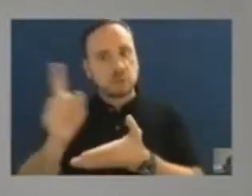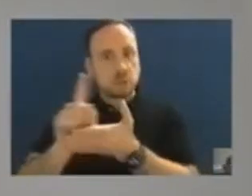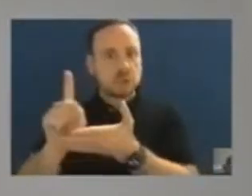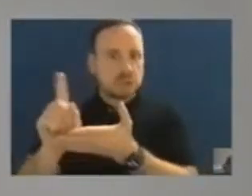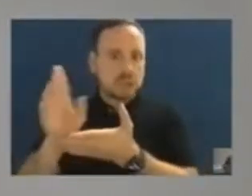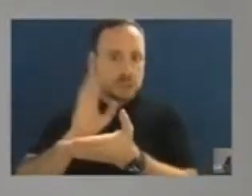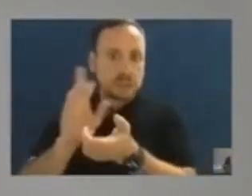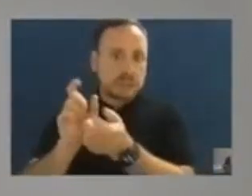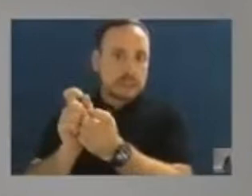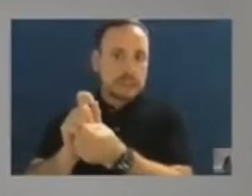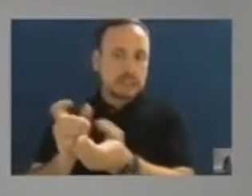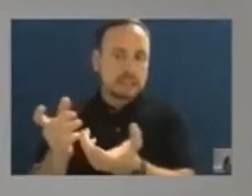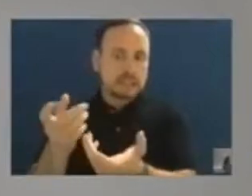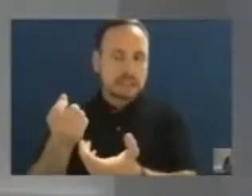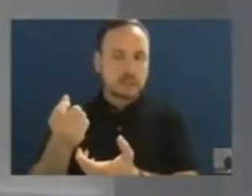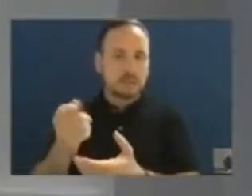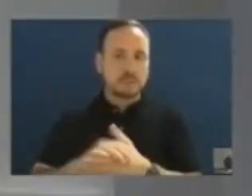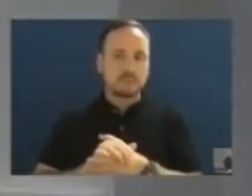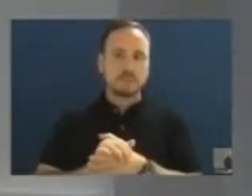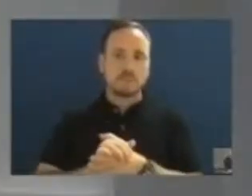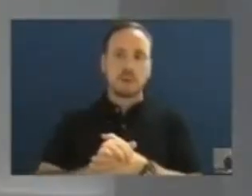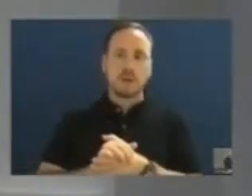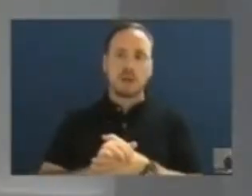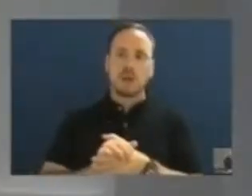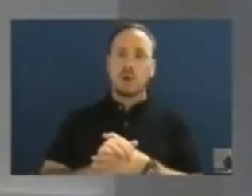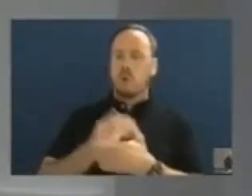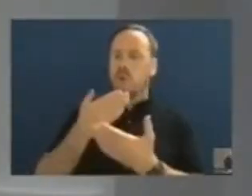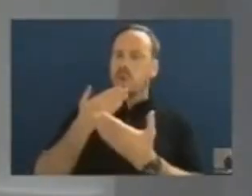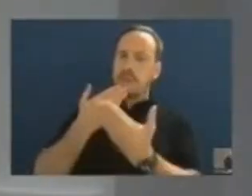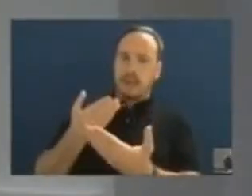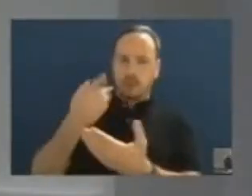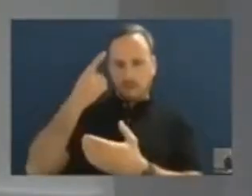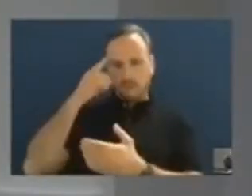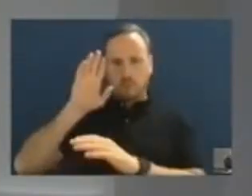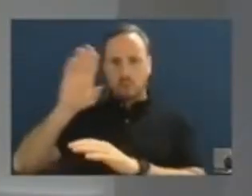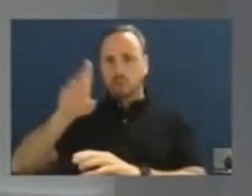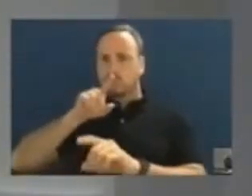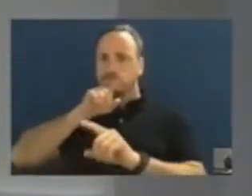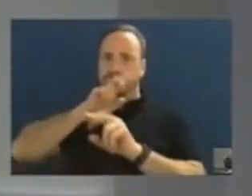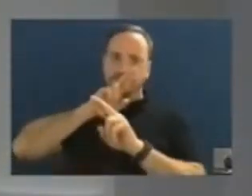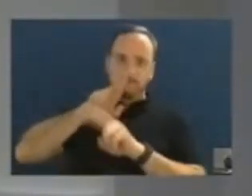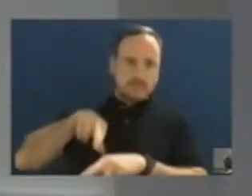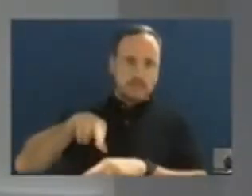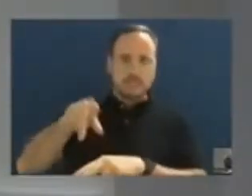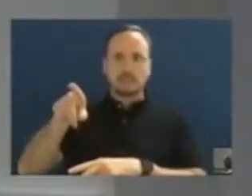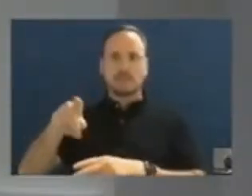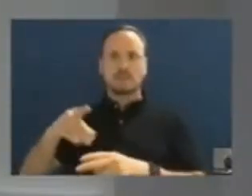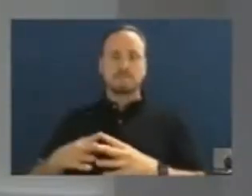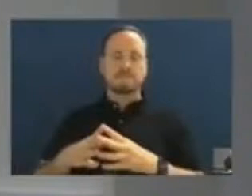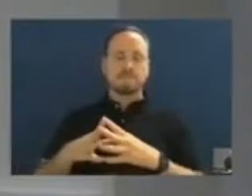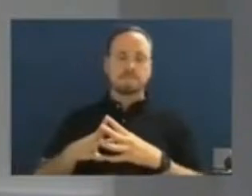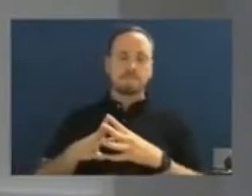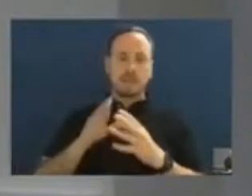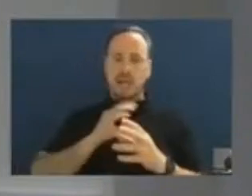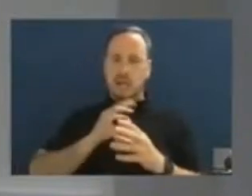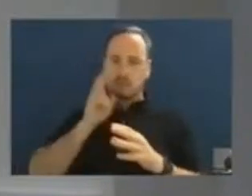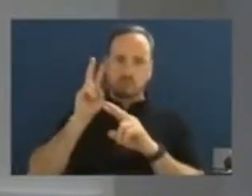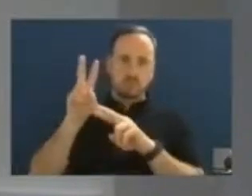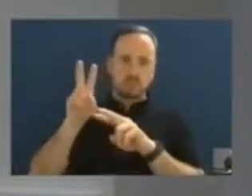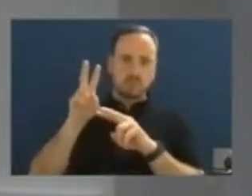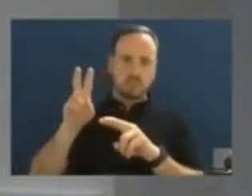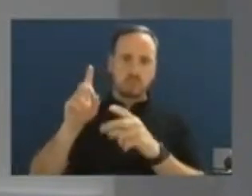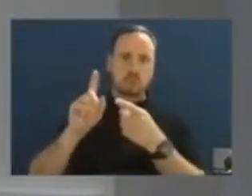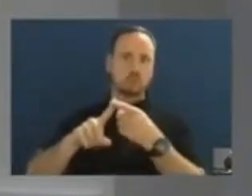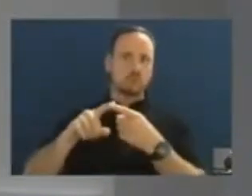for your responsiveness and the entire team's incorporation of that feedback, and look forward to really the